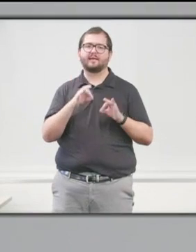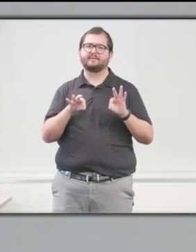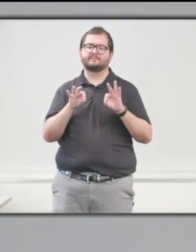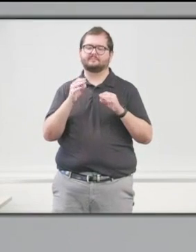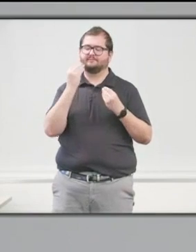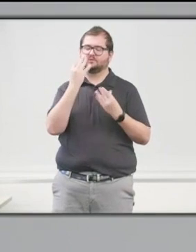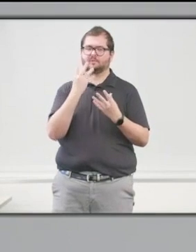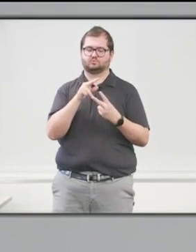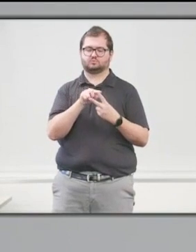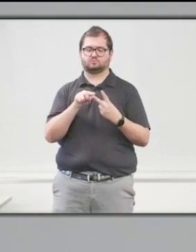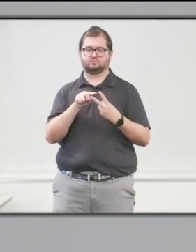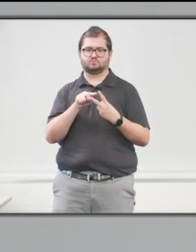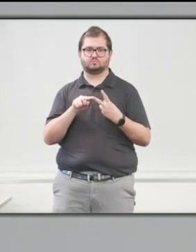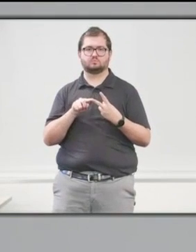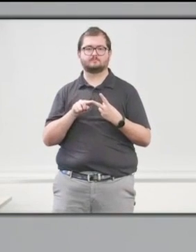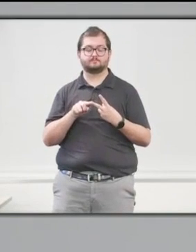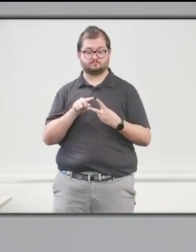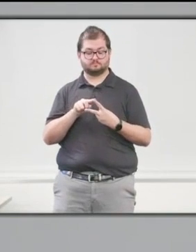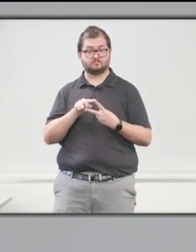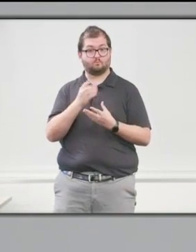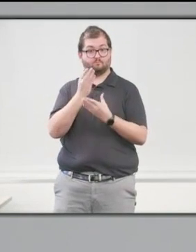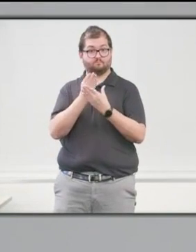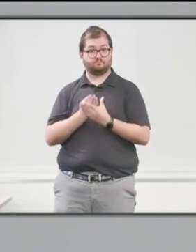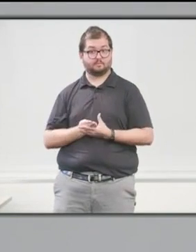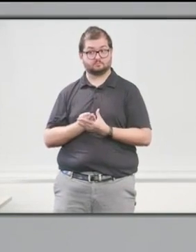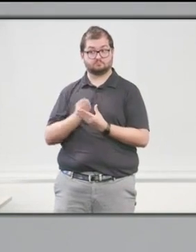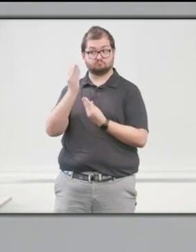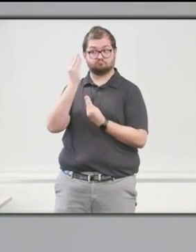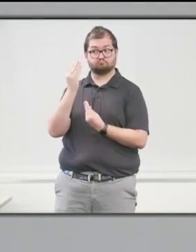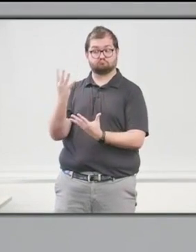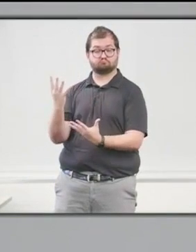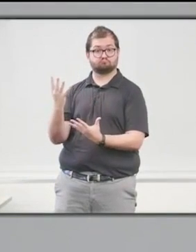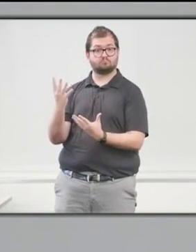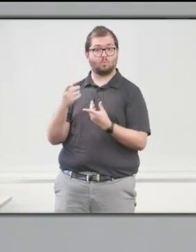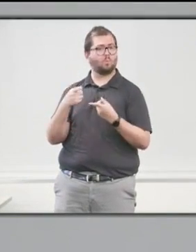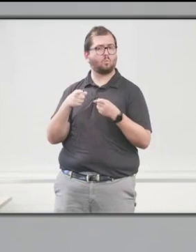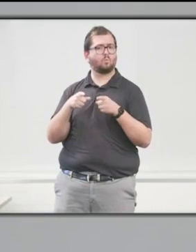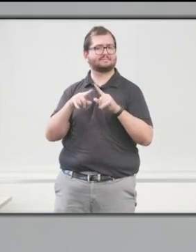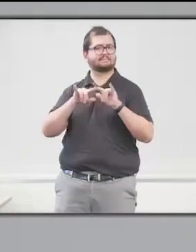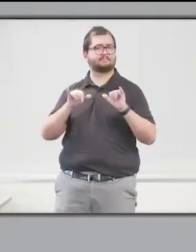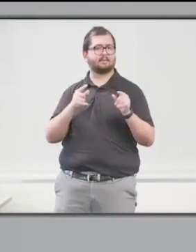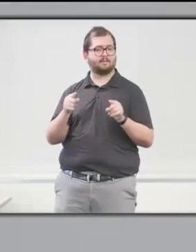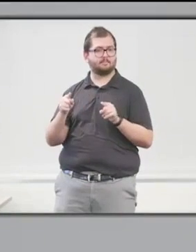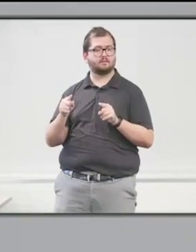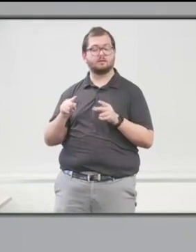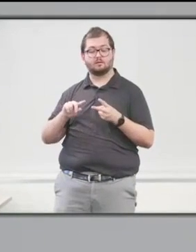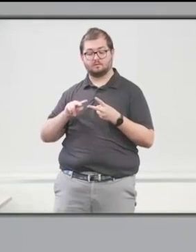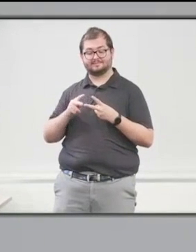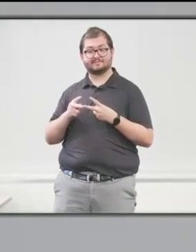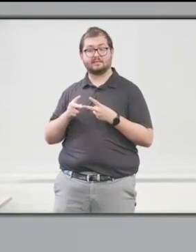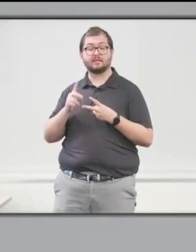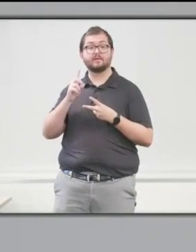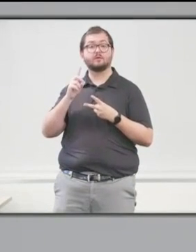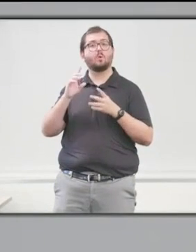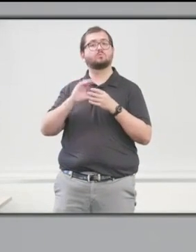here, is giving the facts of the incident as it's occurring, but then there's the message that needs to go not just to the general